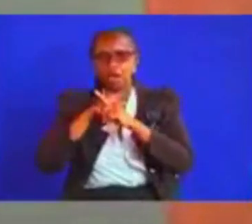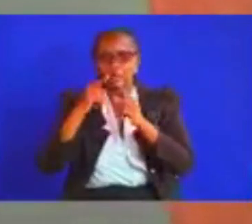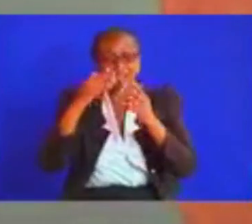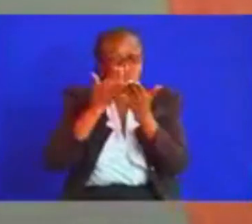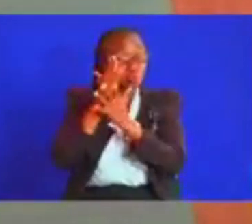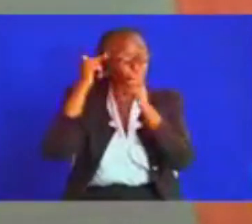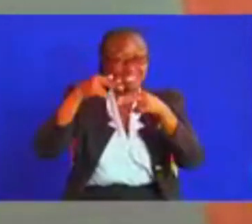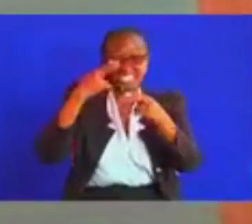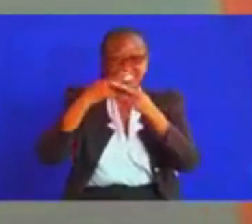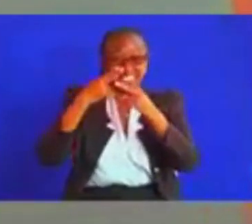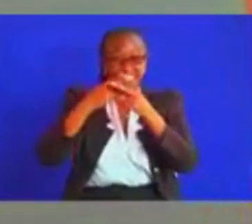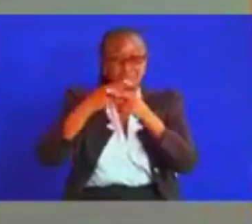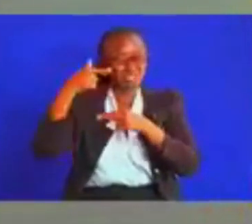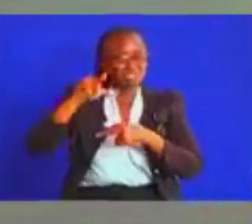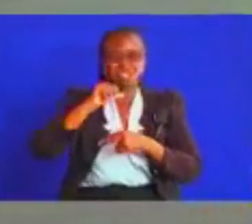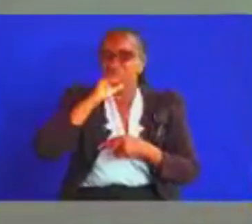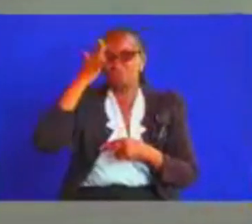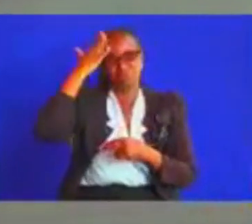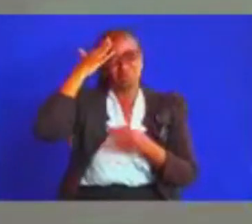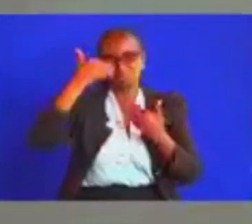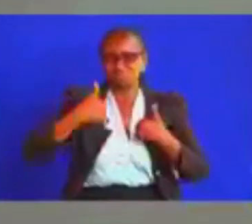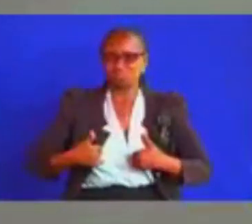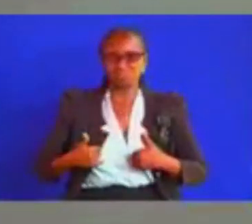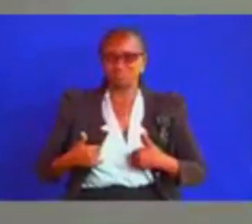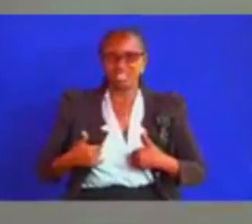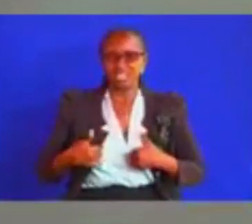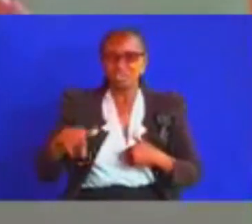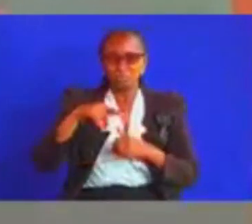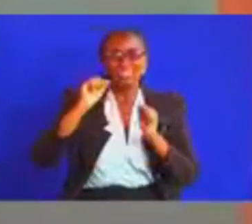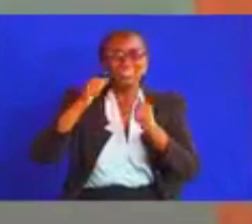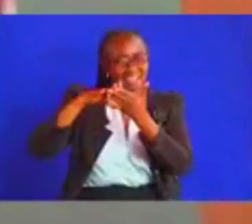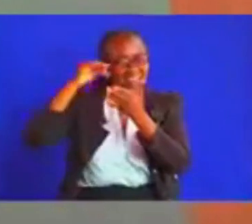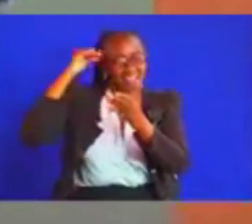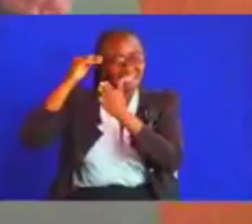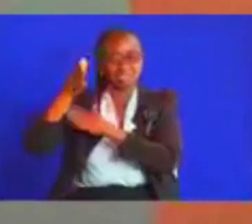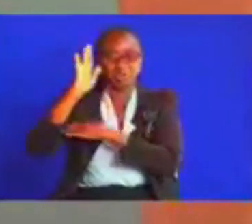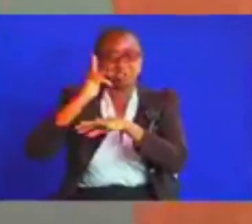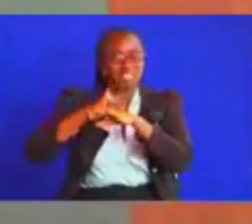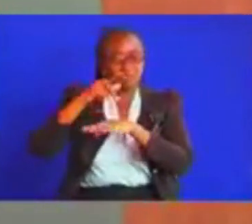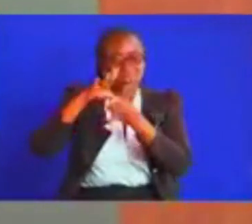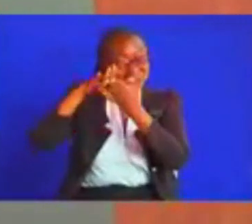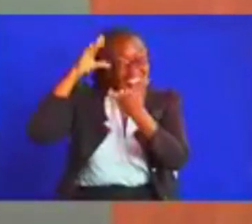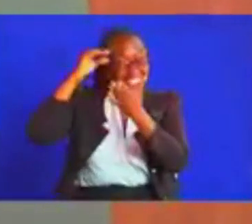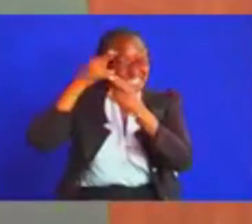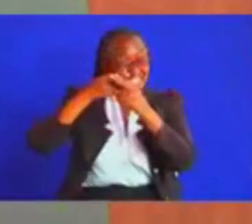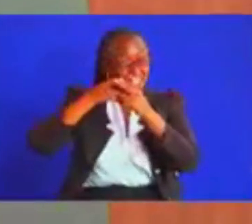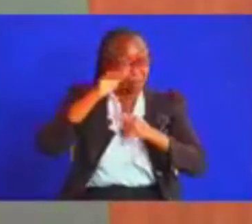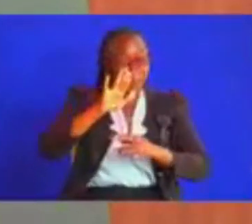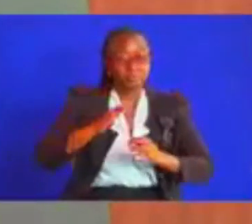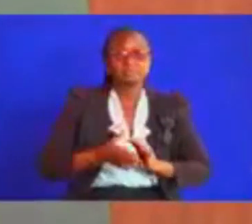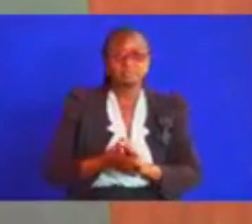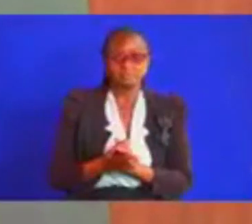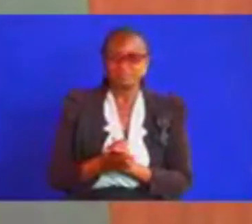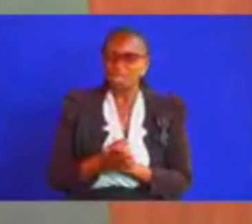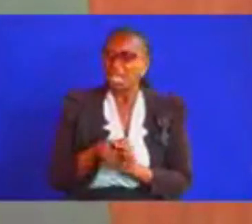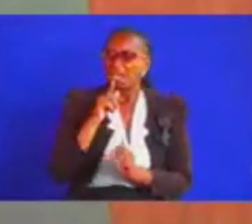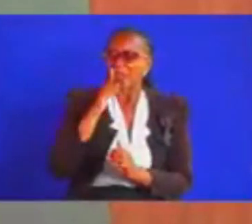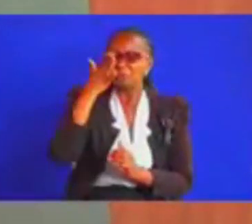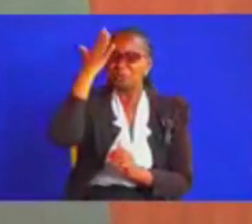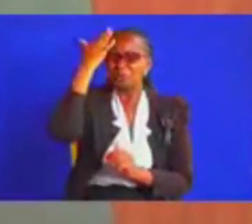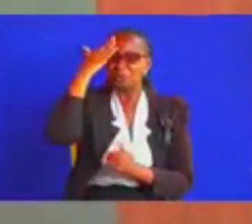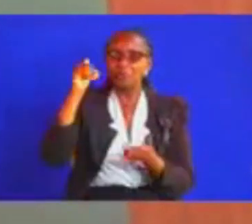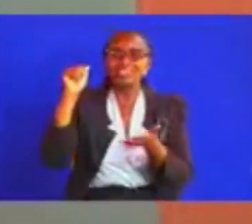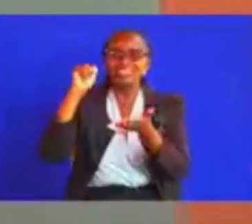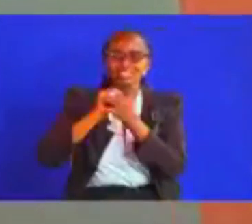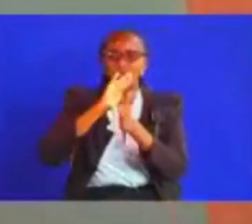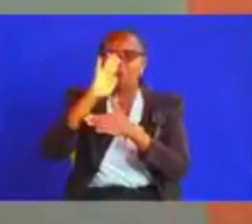name, they have not yet known me. We can learn God as we study his name. Listen, do you know that your